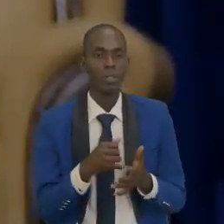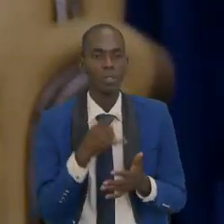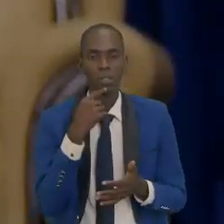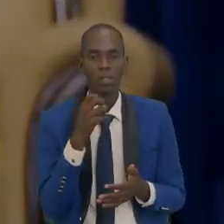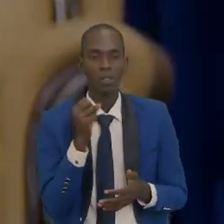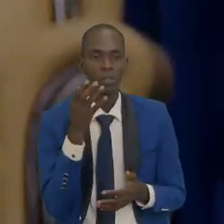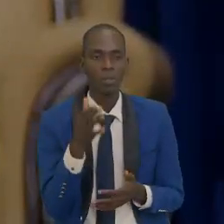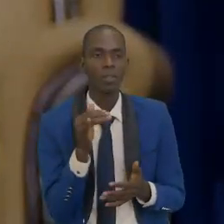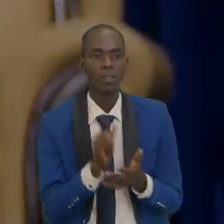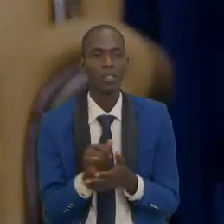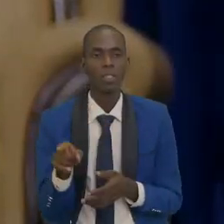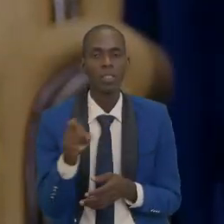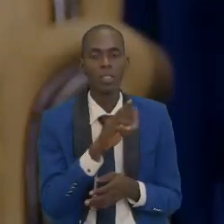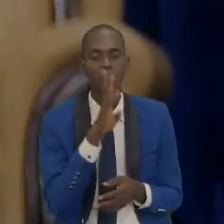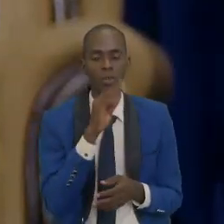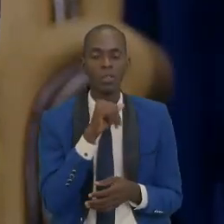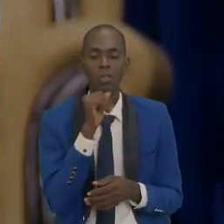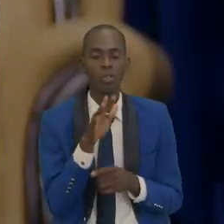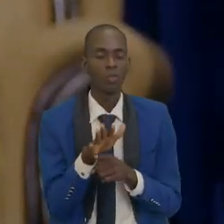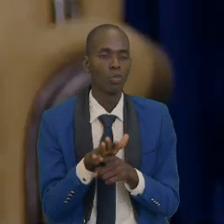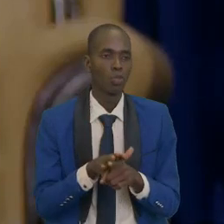that he be not slothful